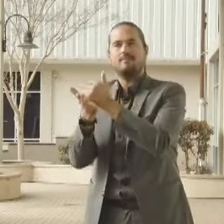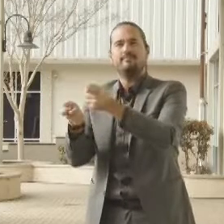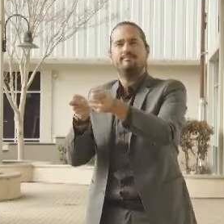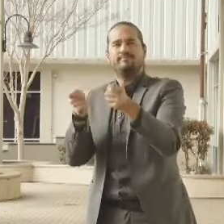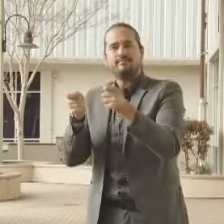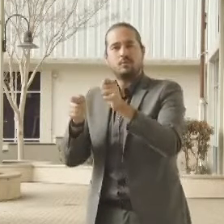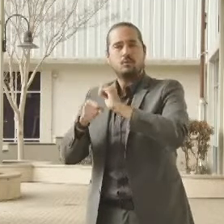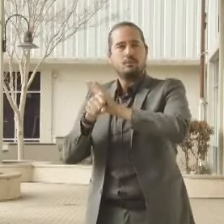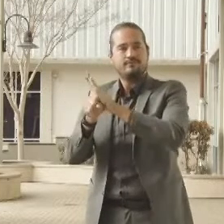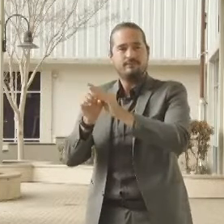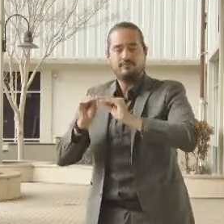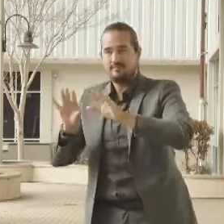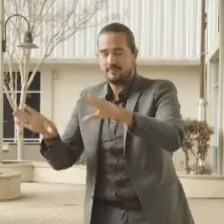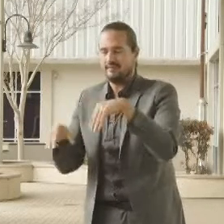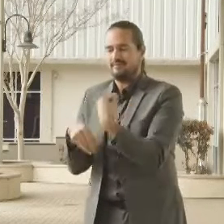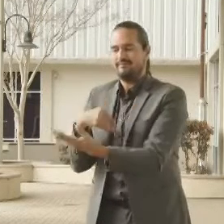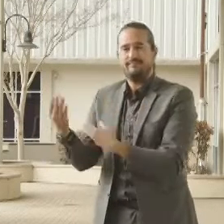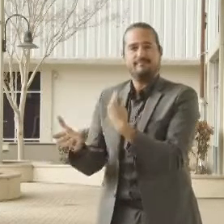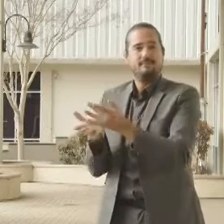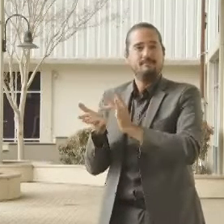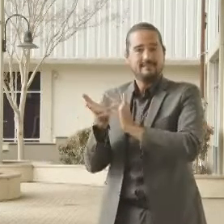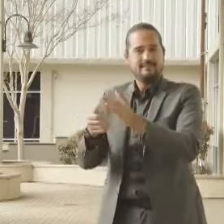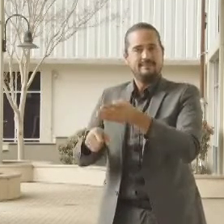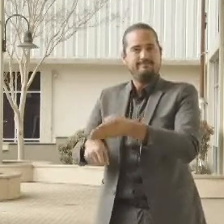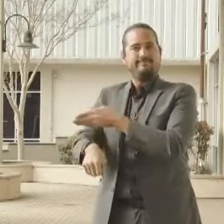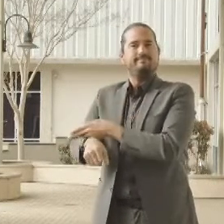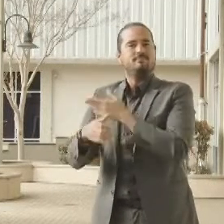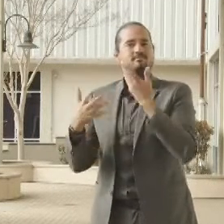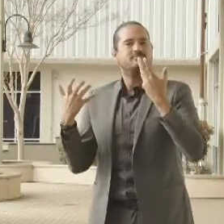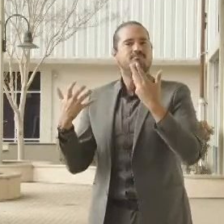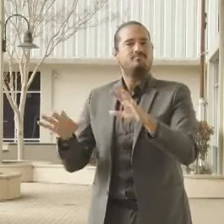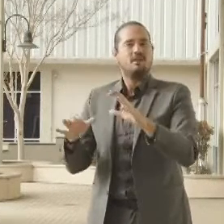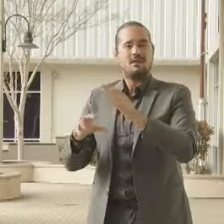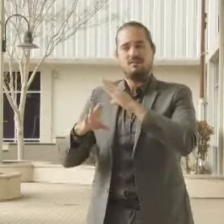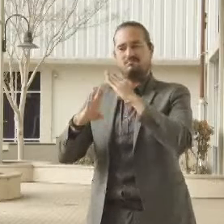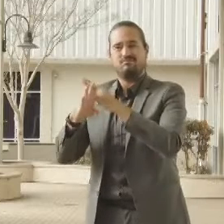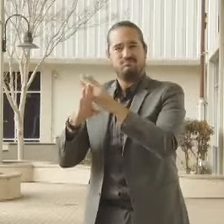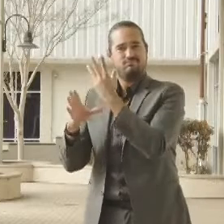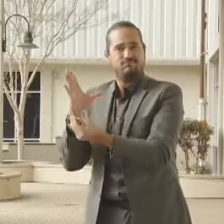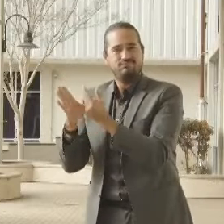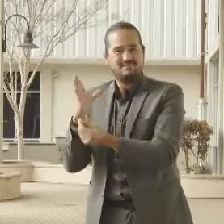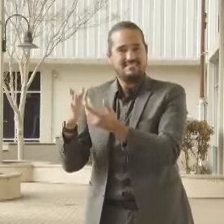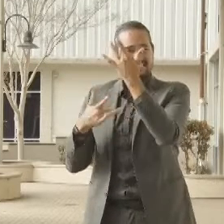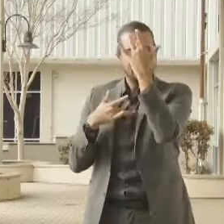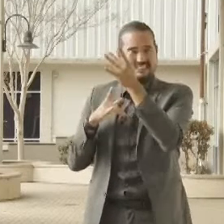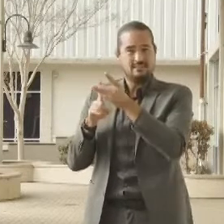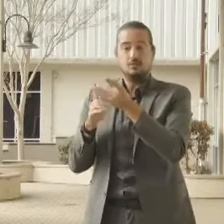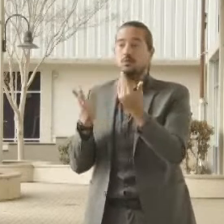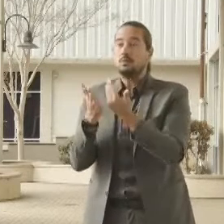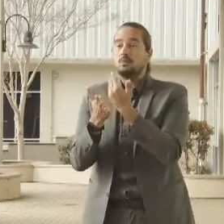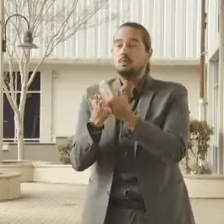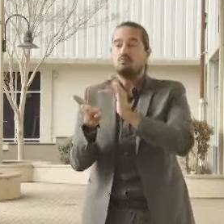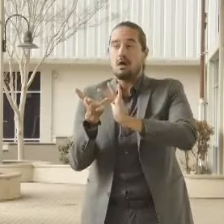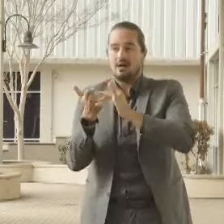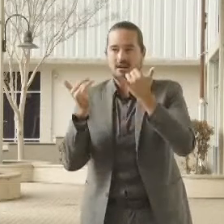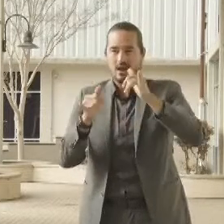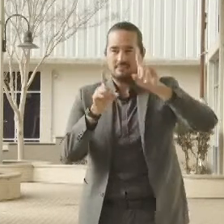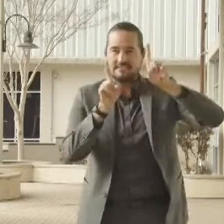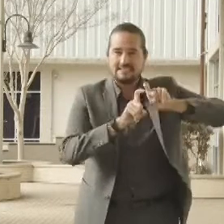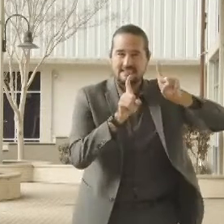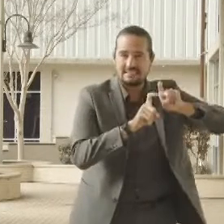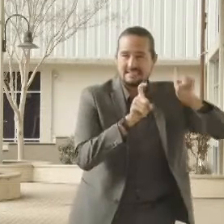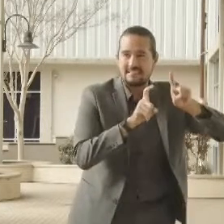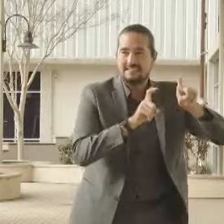have a much better chance of recovering. And as those new drugs come and as they're scaled and more available, that